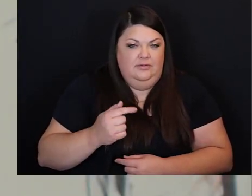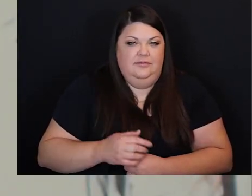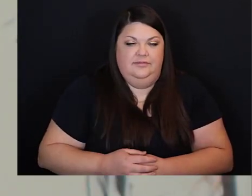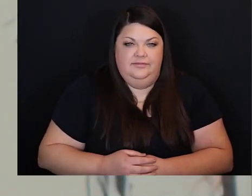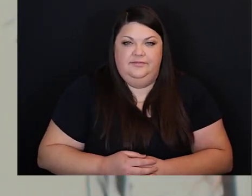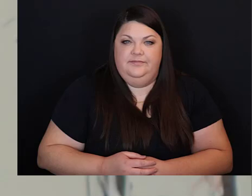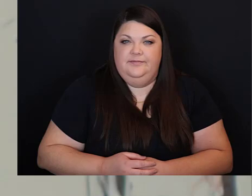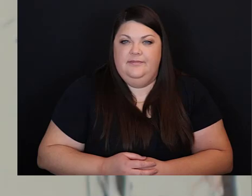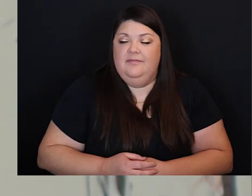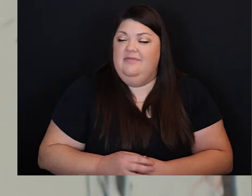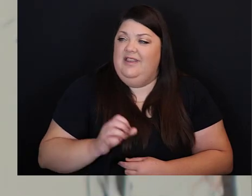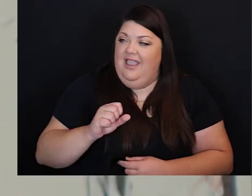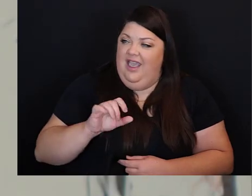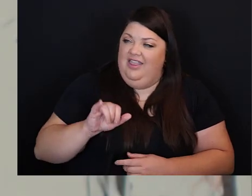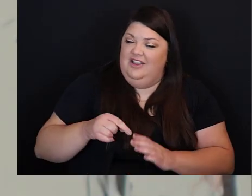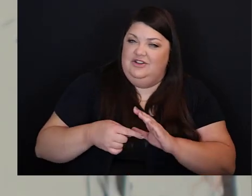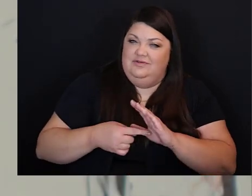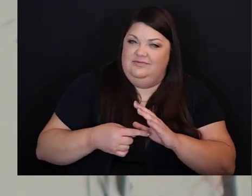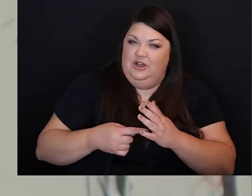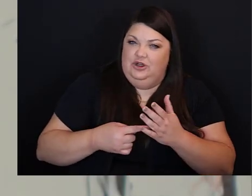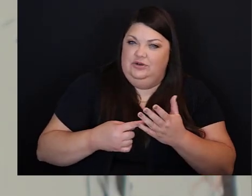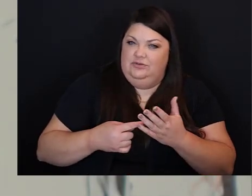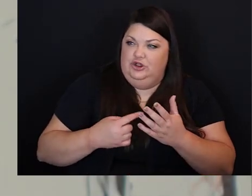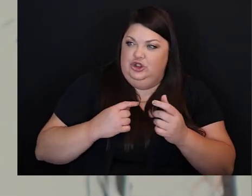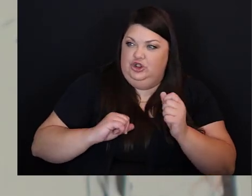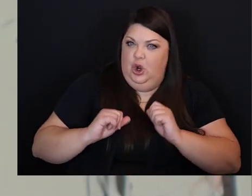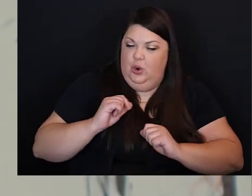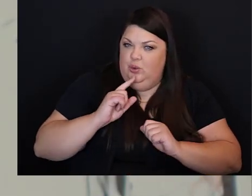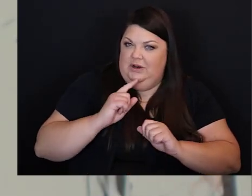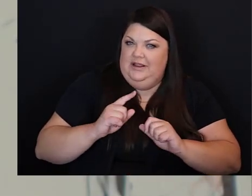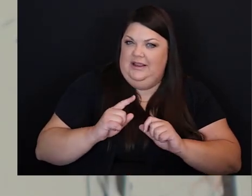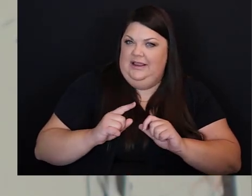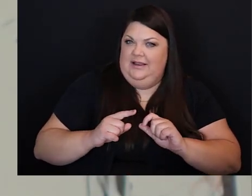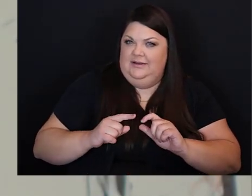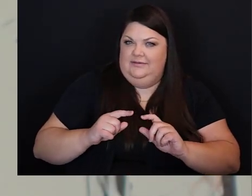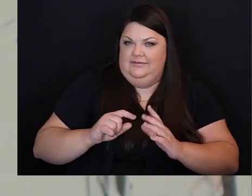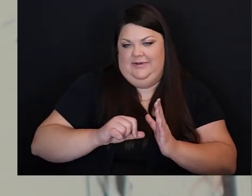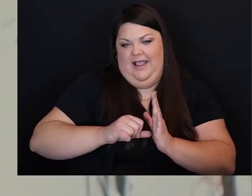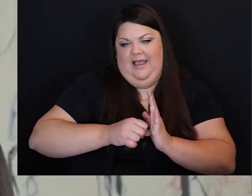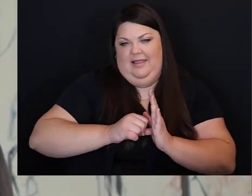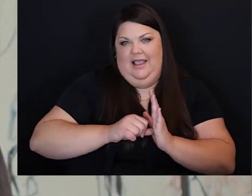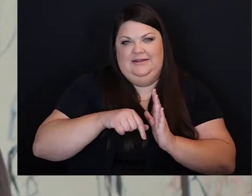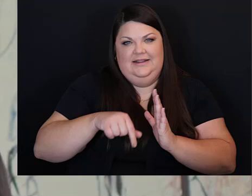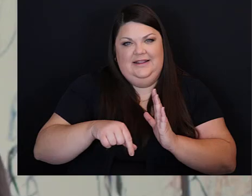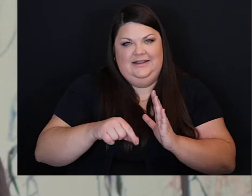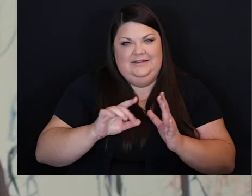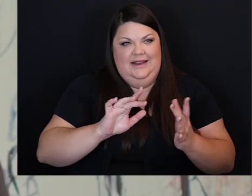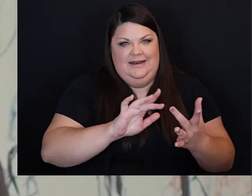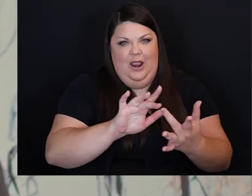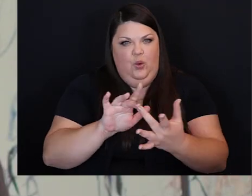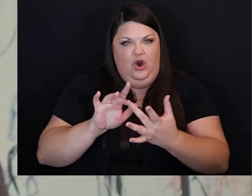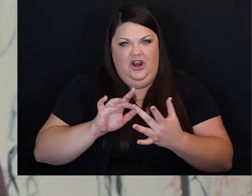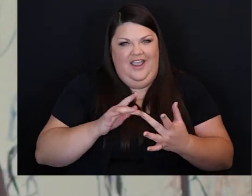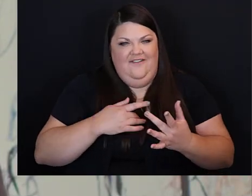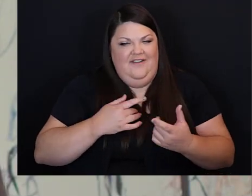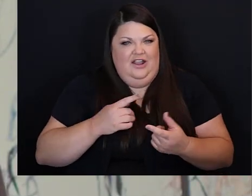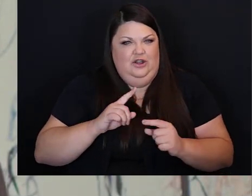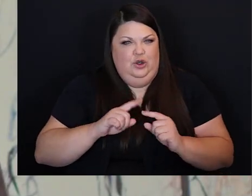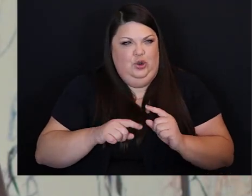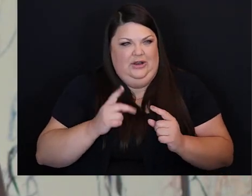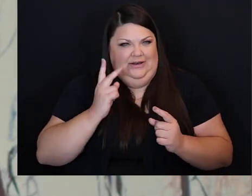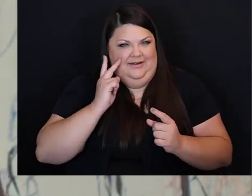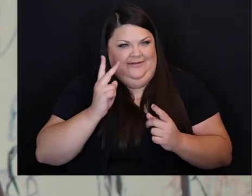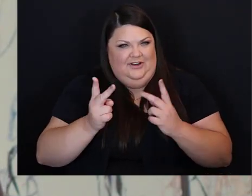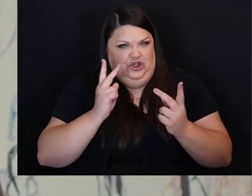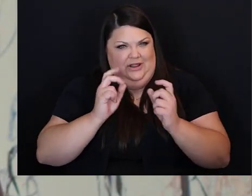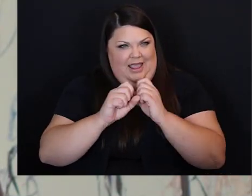really highlights this network that I felt was not visible to people